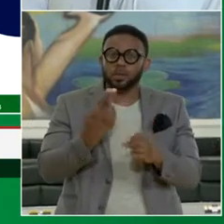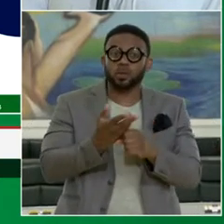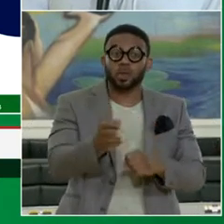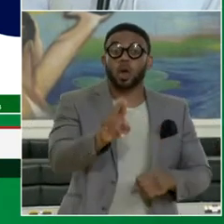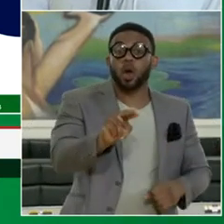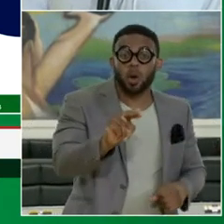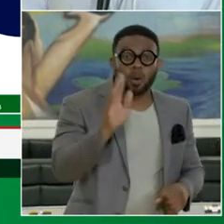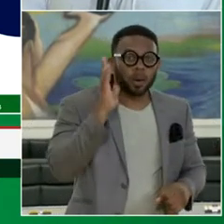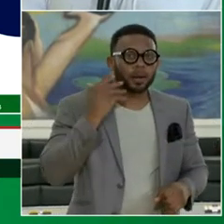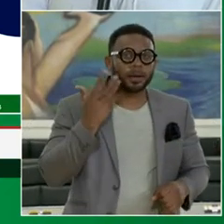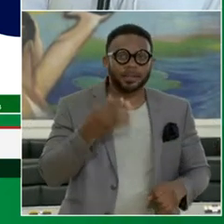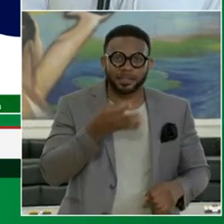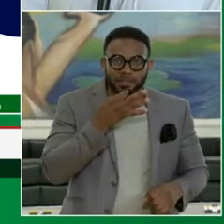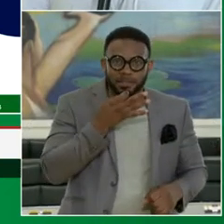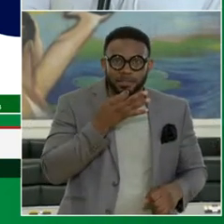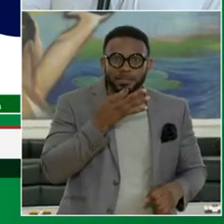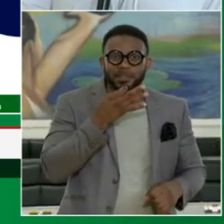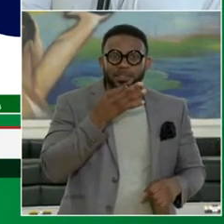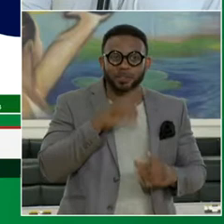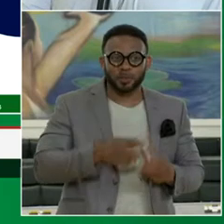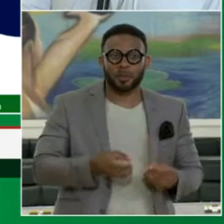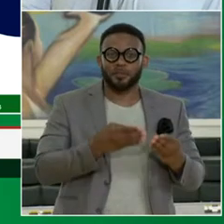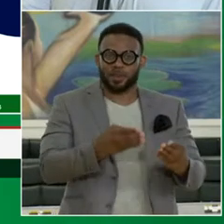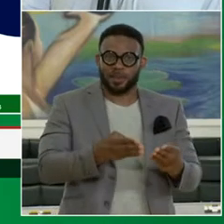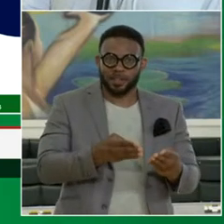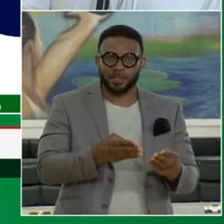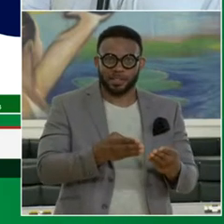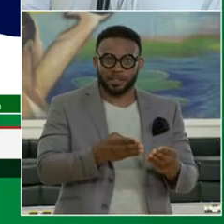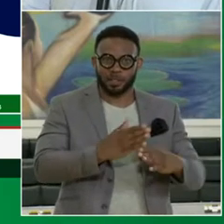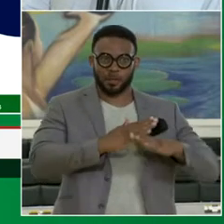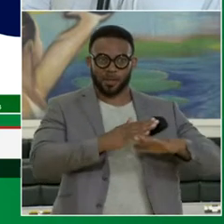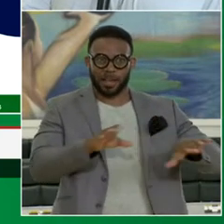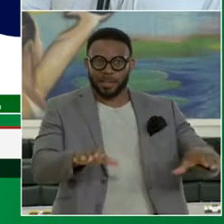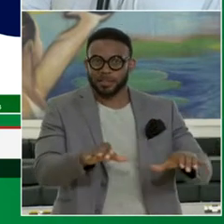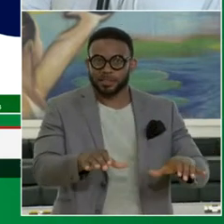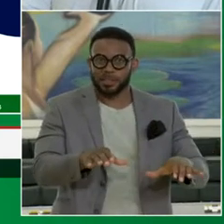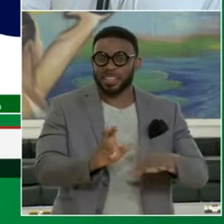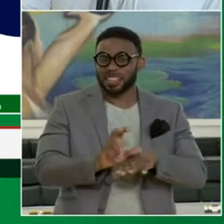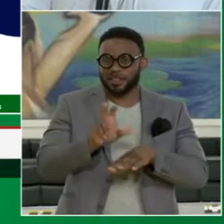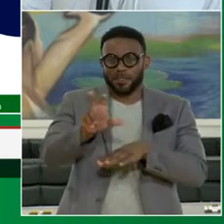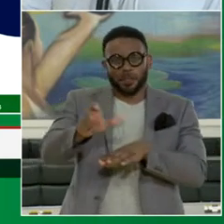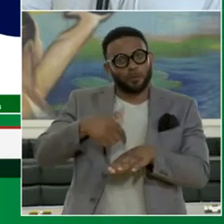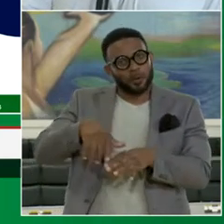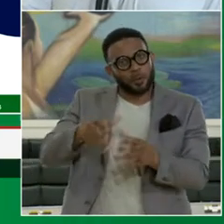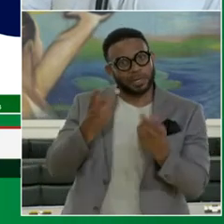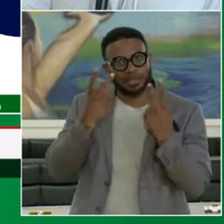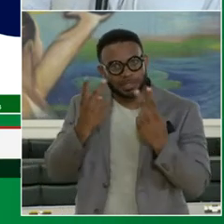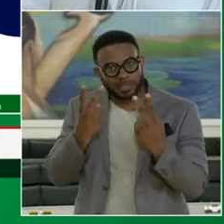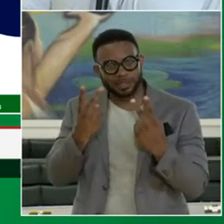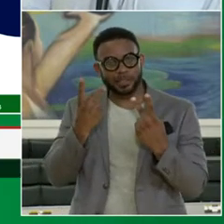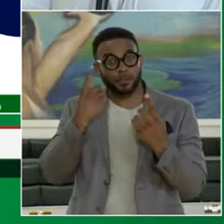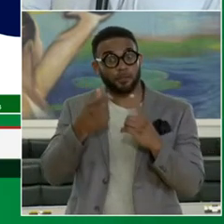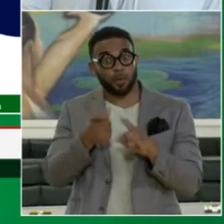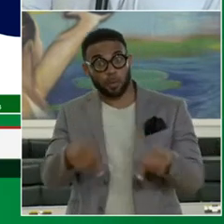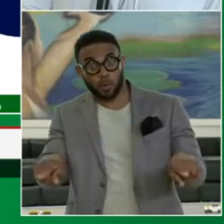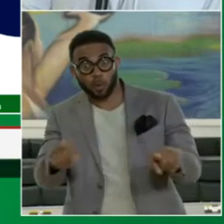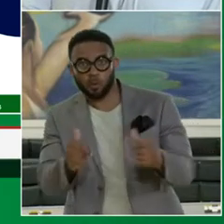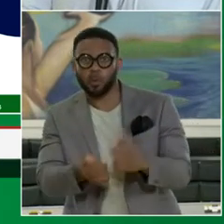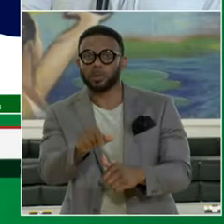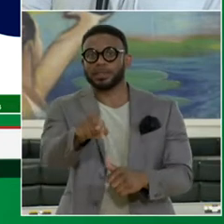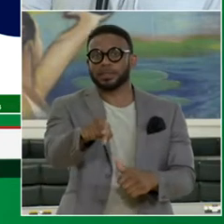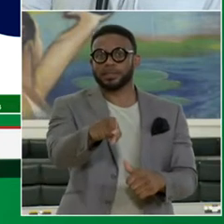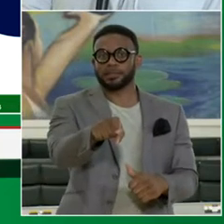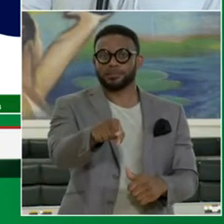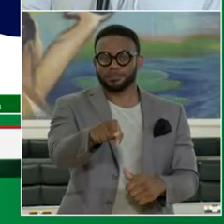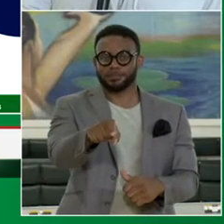own expertise in order to provide the prevention activities and investments that we want to see for those who most need